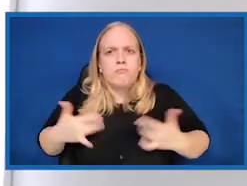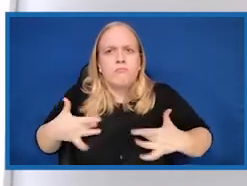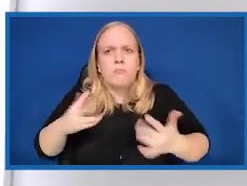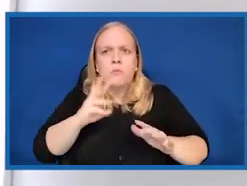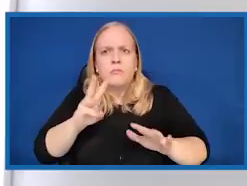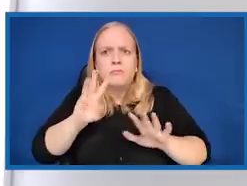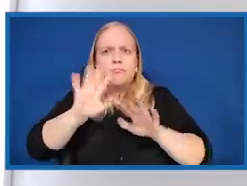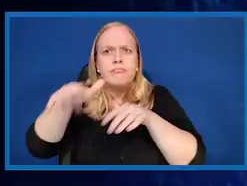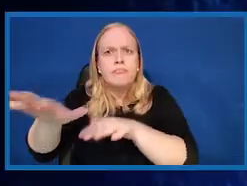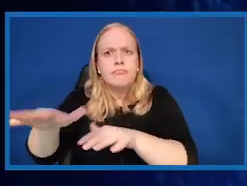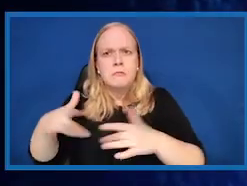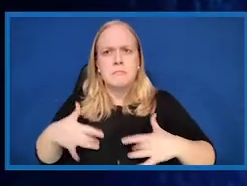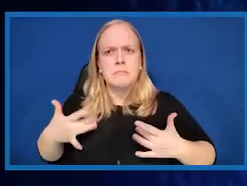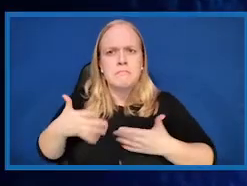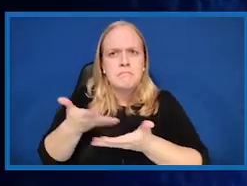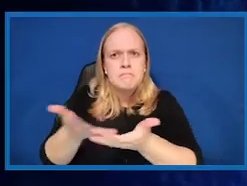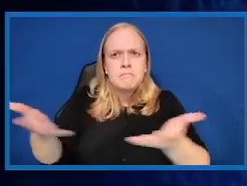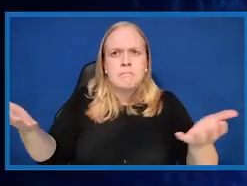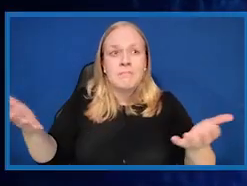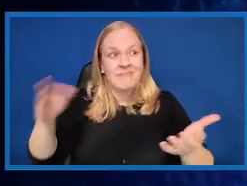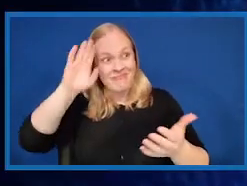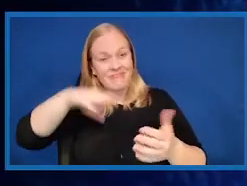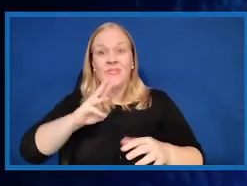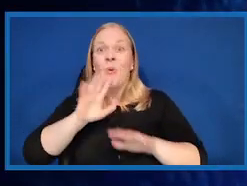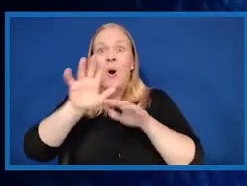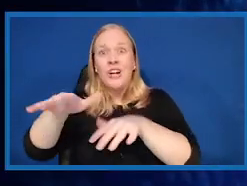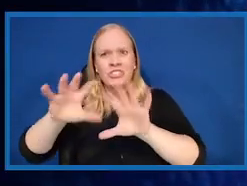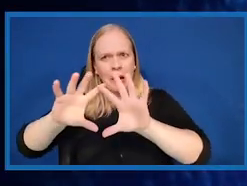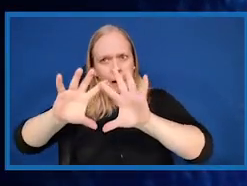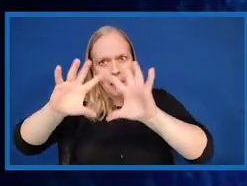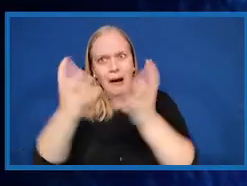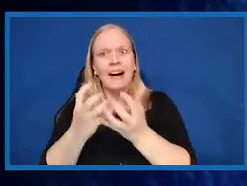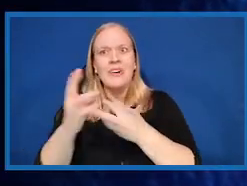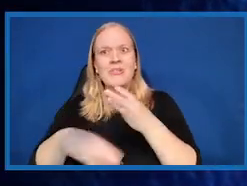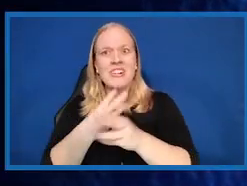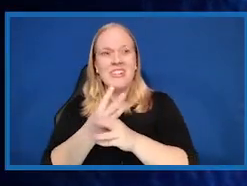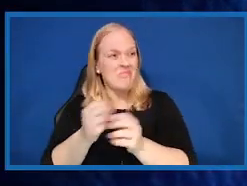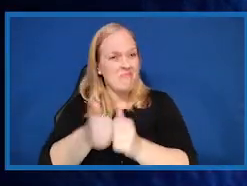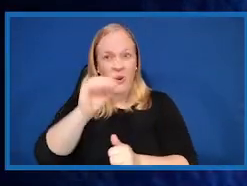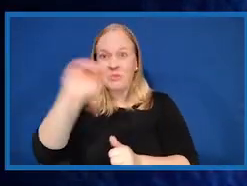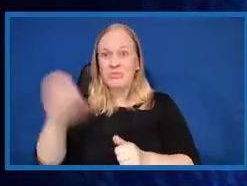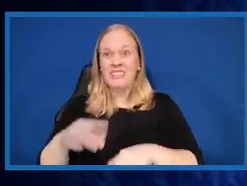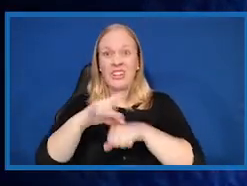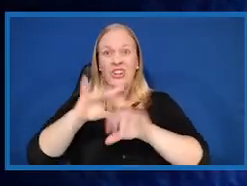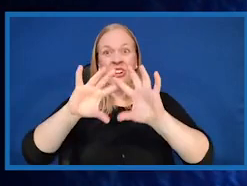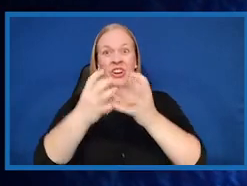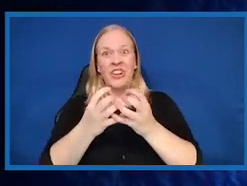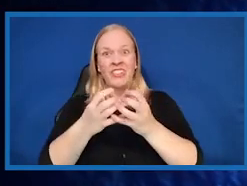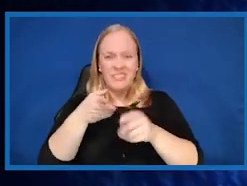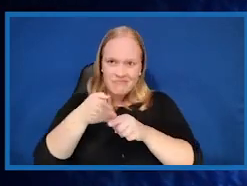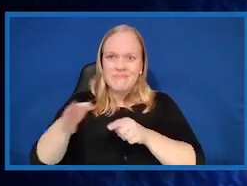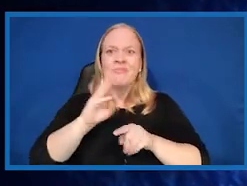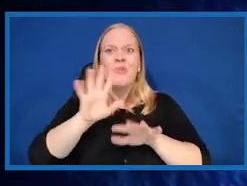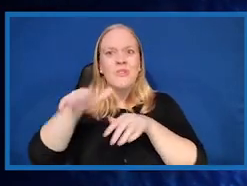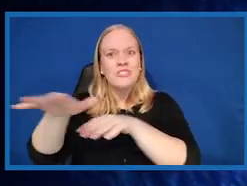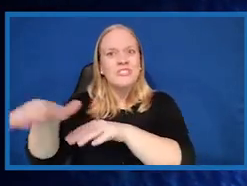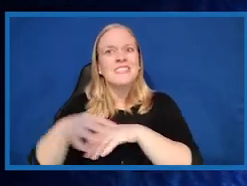which surround our Earth for the vast majority of the Earth